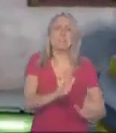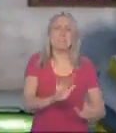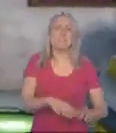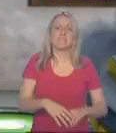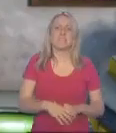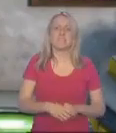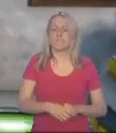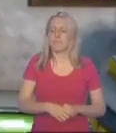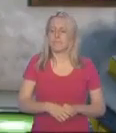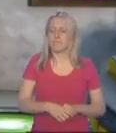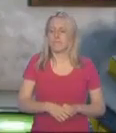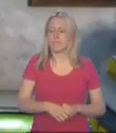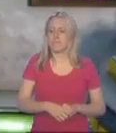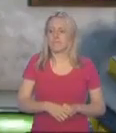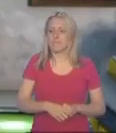that!